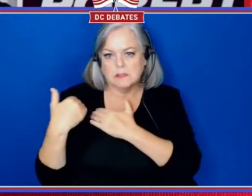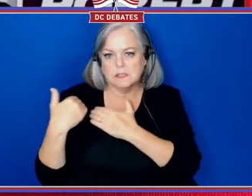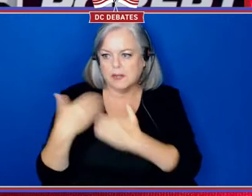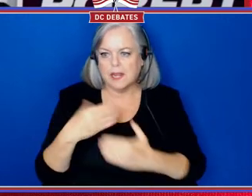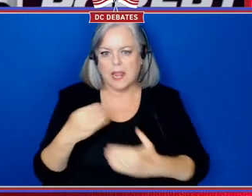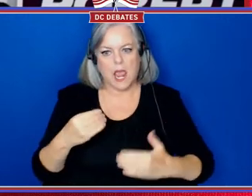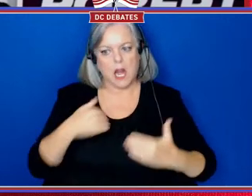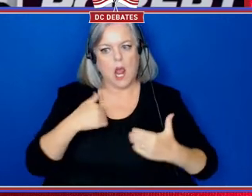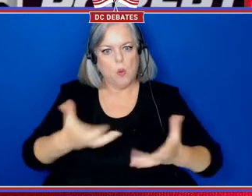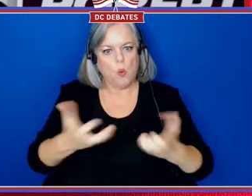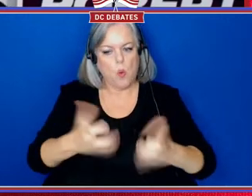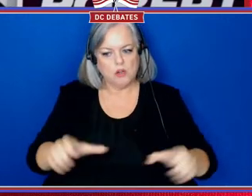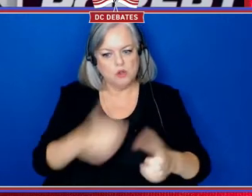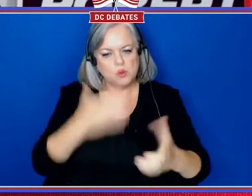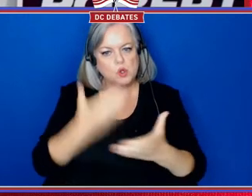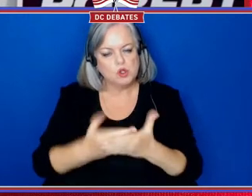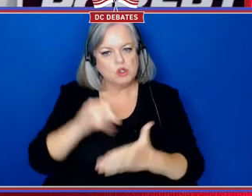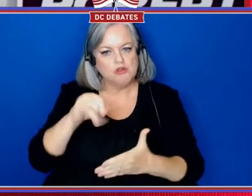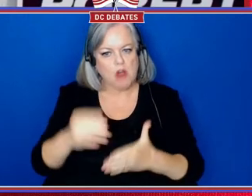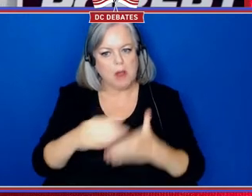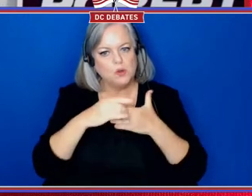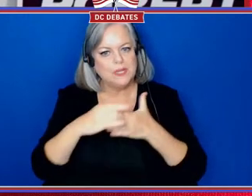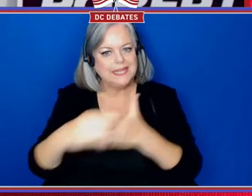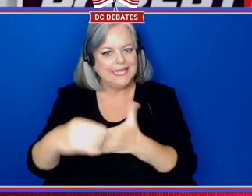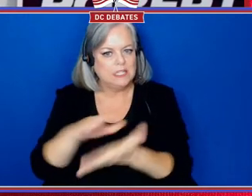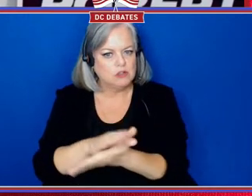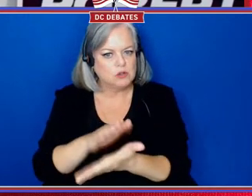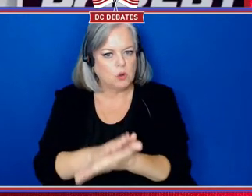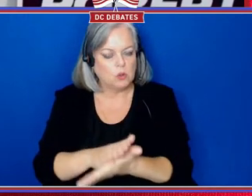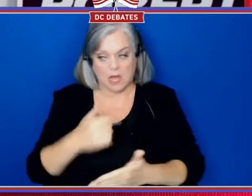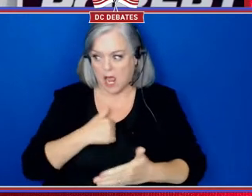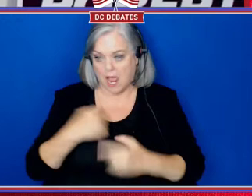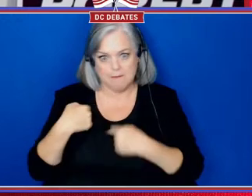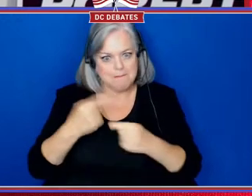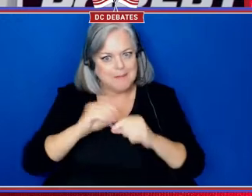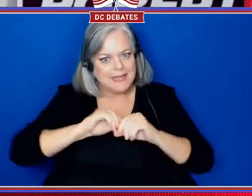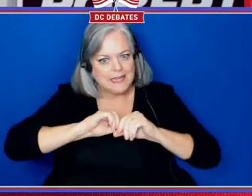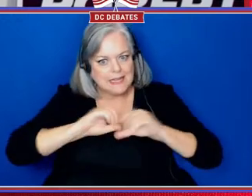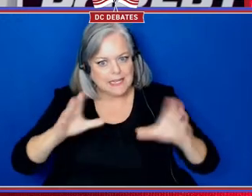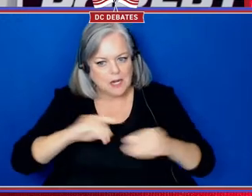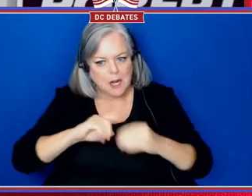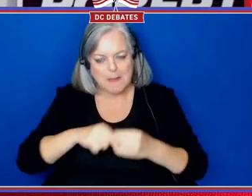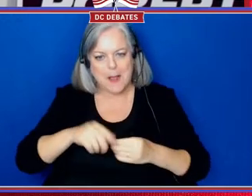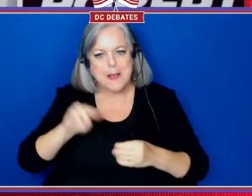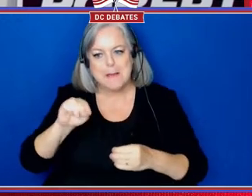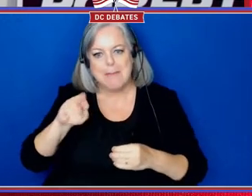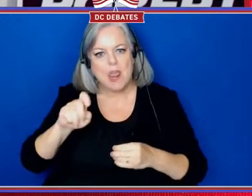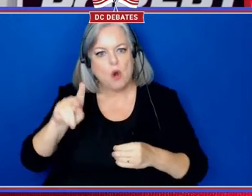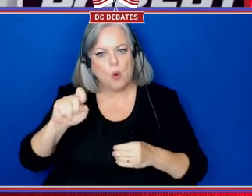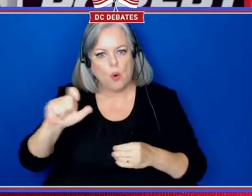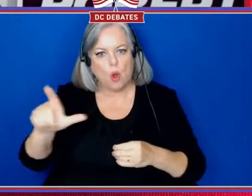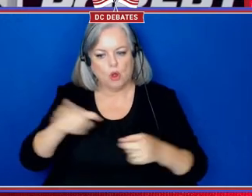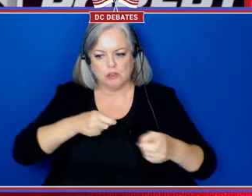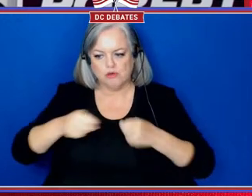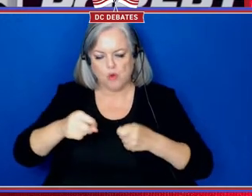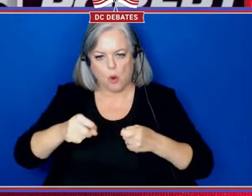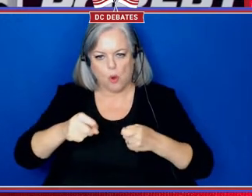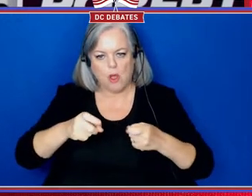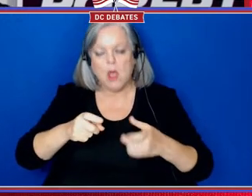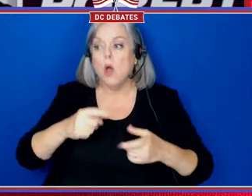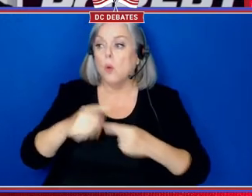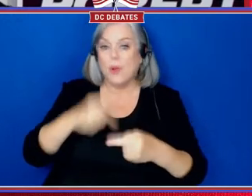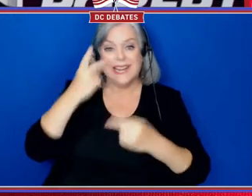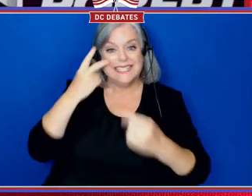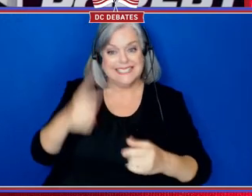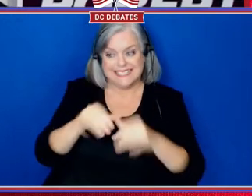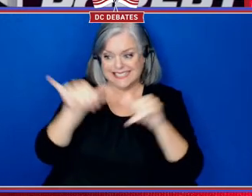job of leading our schools. I've been clear on where I stand on mayoral control. When I see a system that is not working for all students, I call it out.